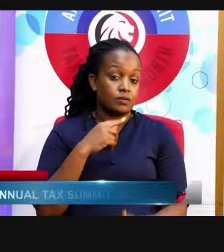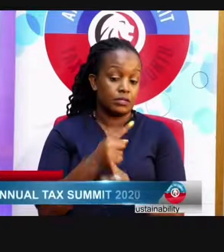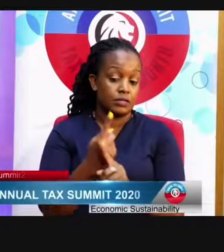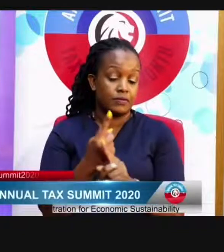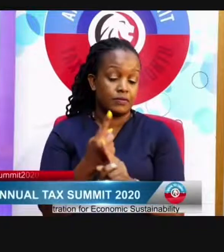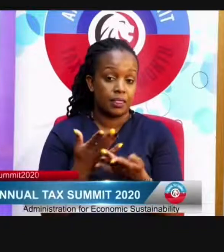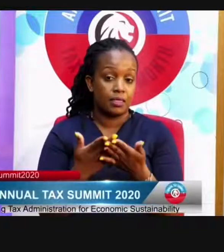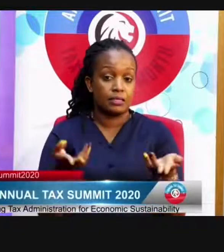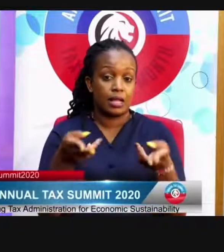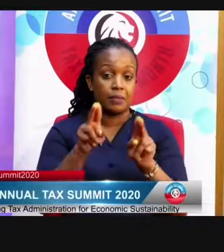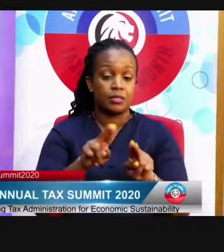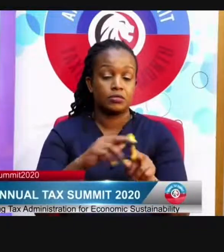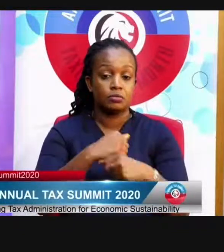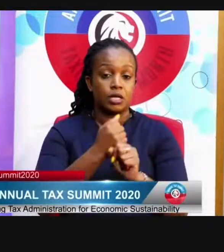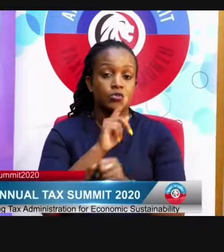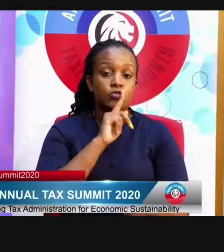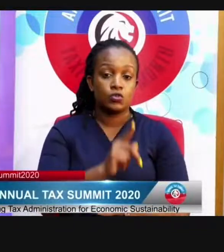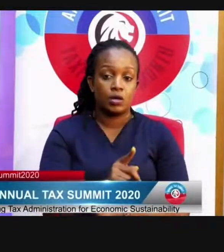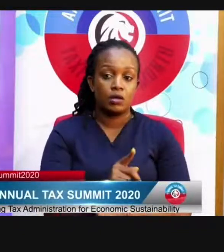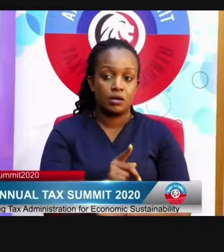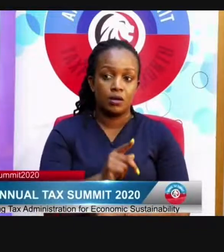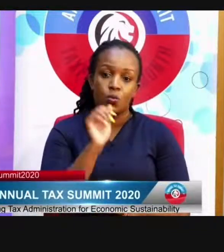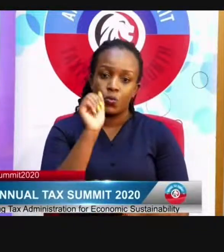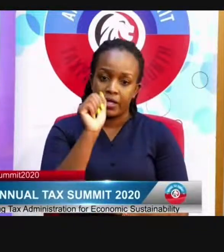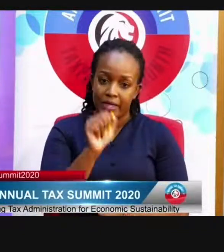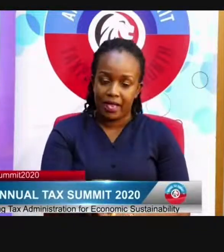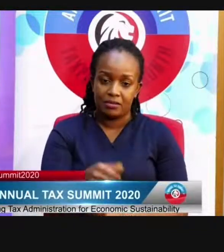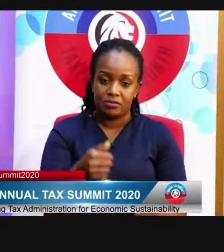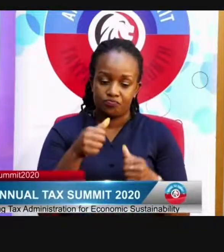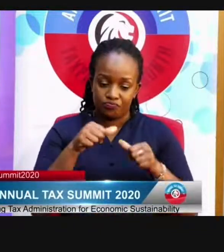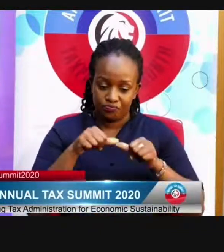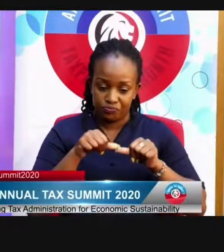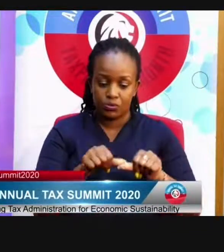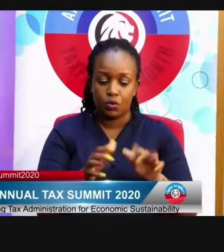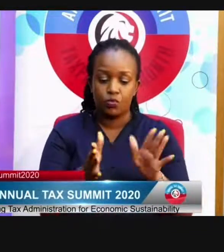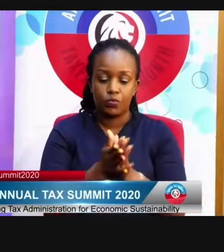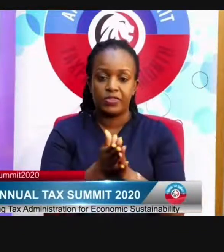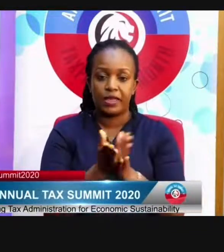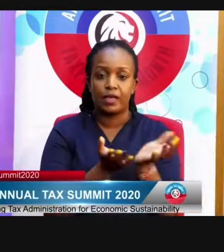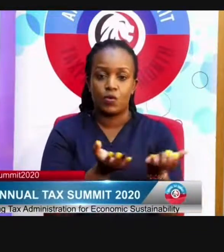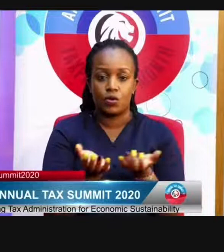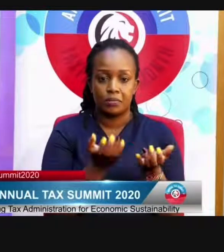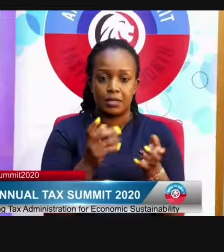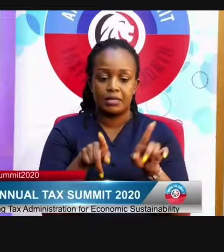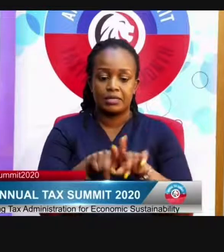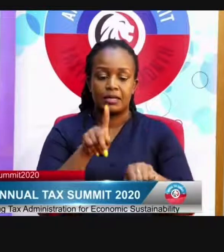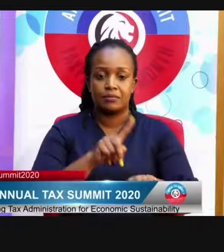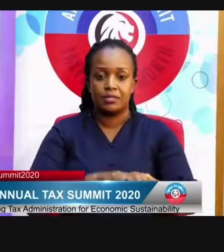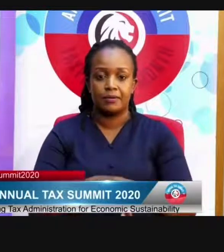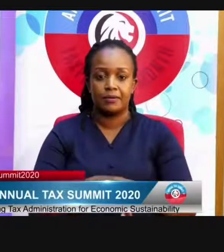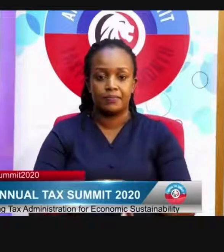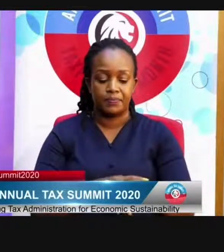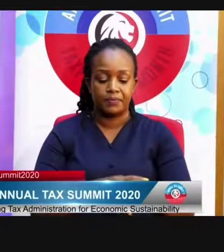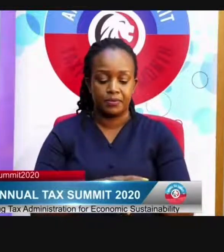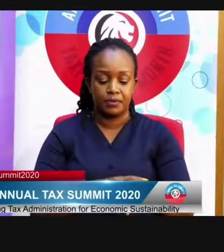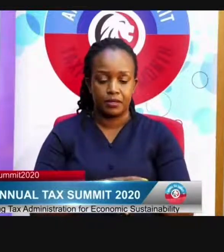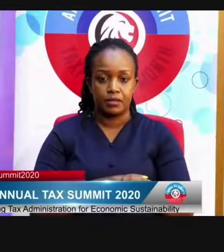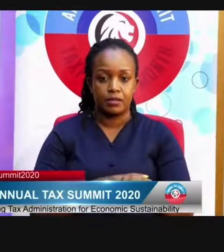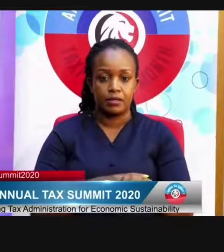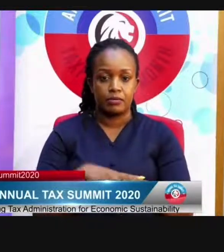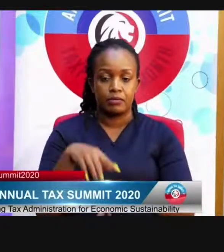ensure that we can actually stimulate the economy at the same time start to protect the